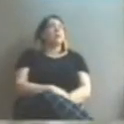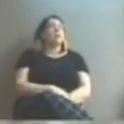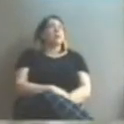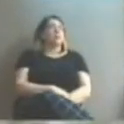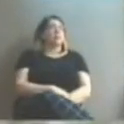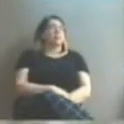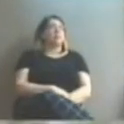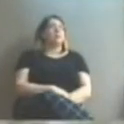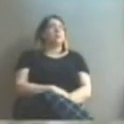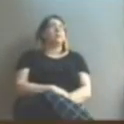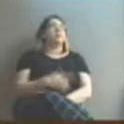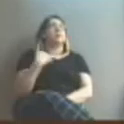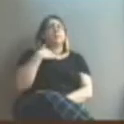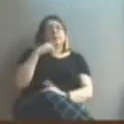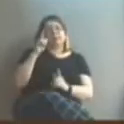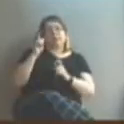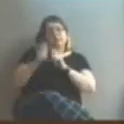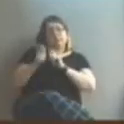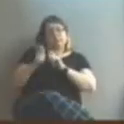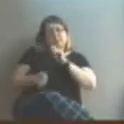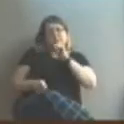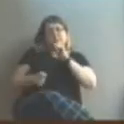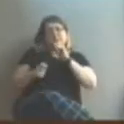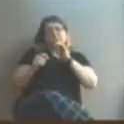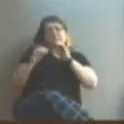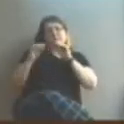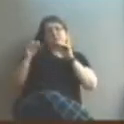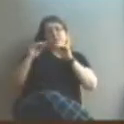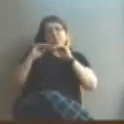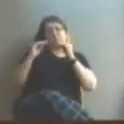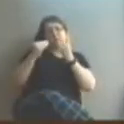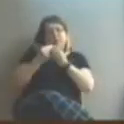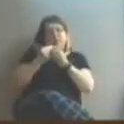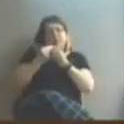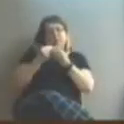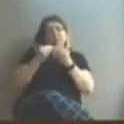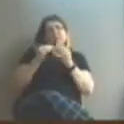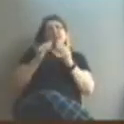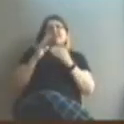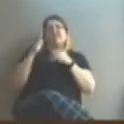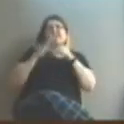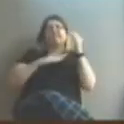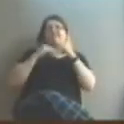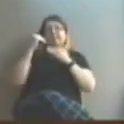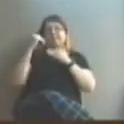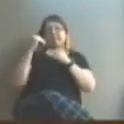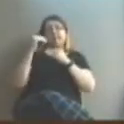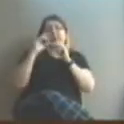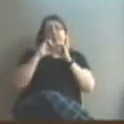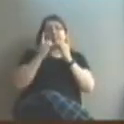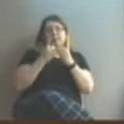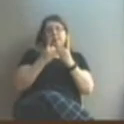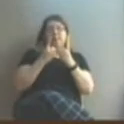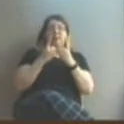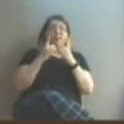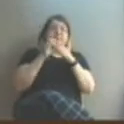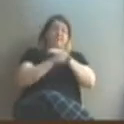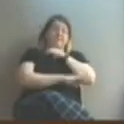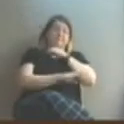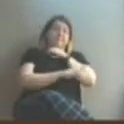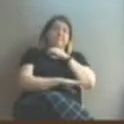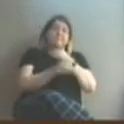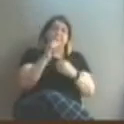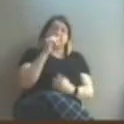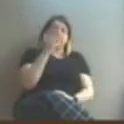We reorganized the maintenance department and really what was called the old facilities department in the fall of